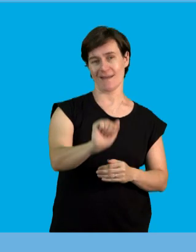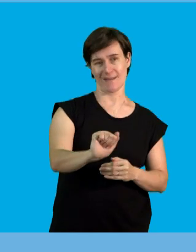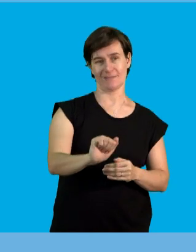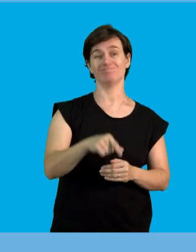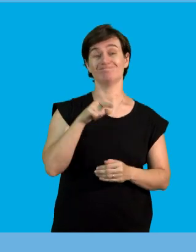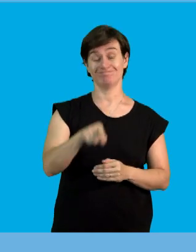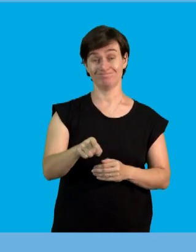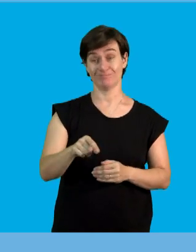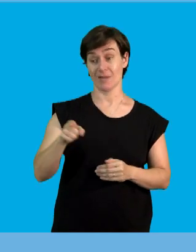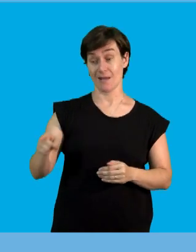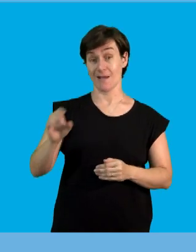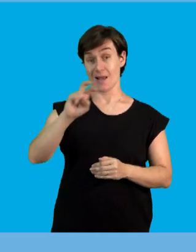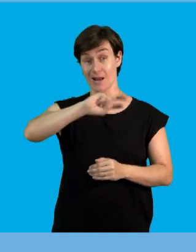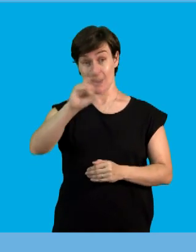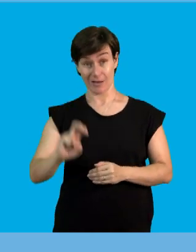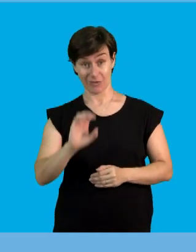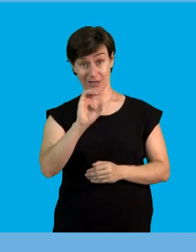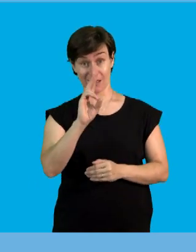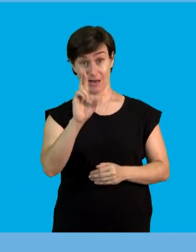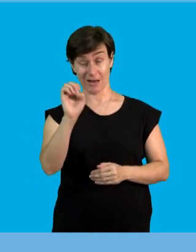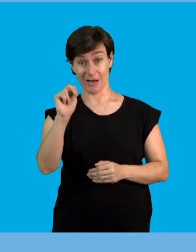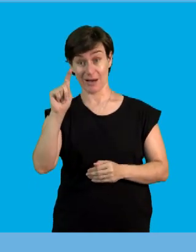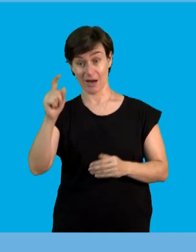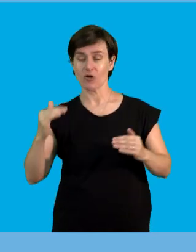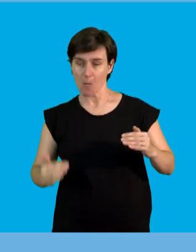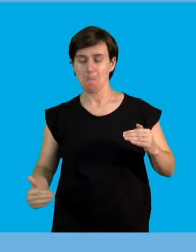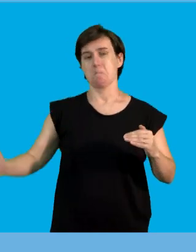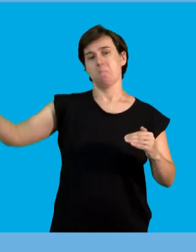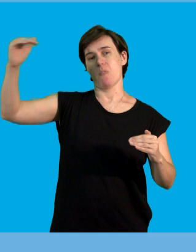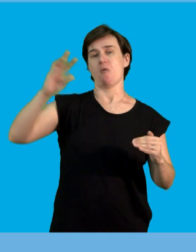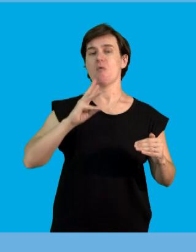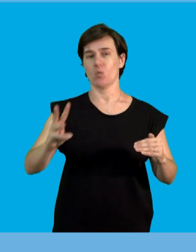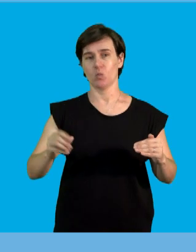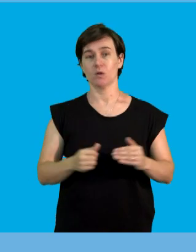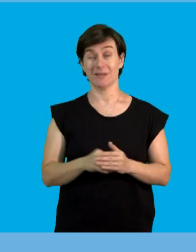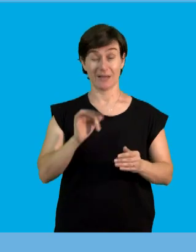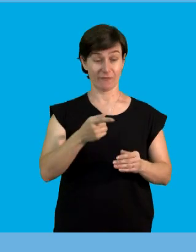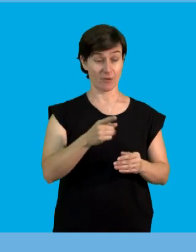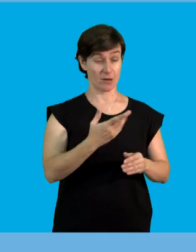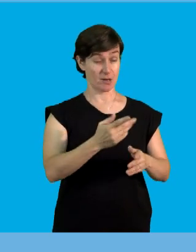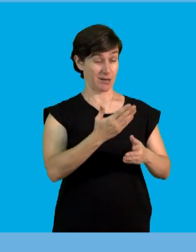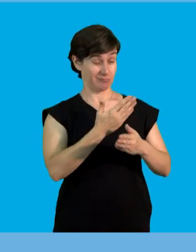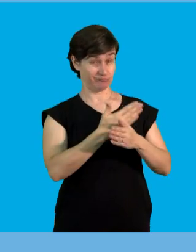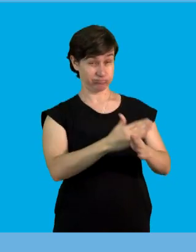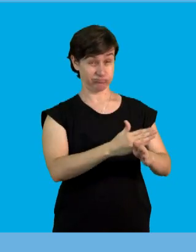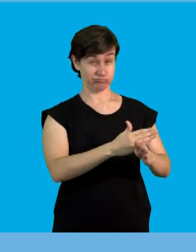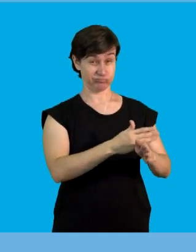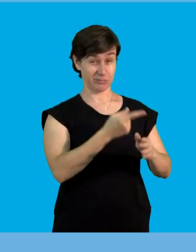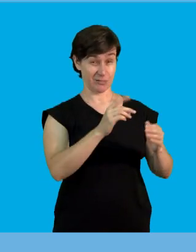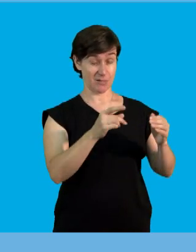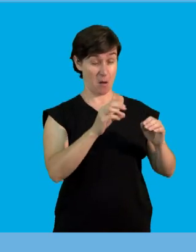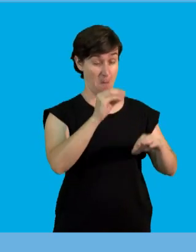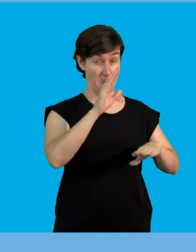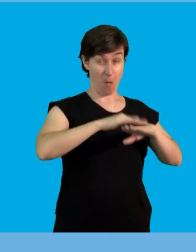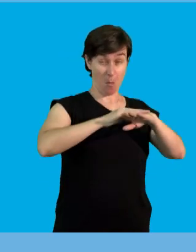the answer here is going to be A, the current will increase, because the current will not decrease when we are decreasing the